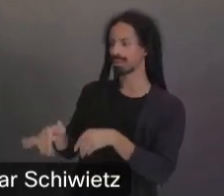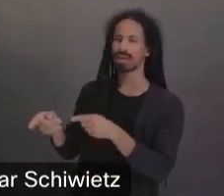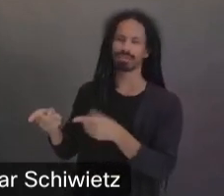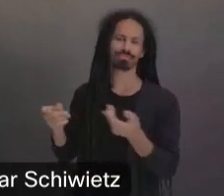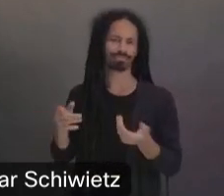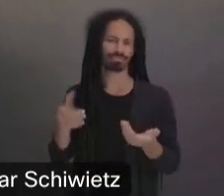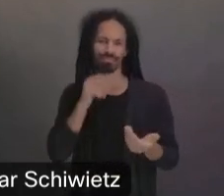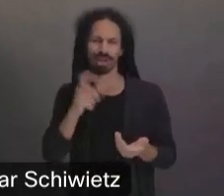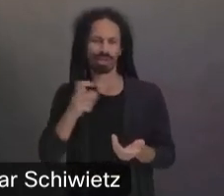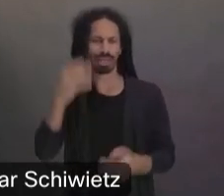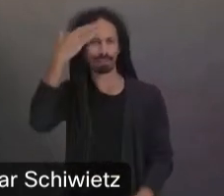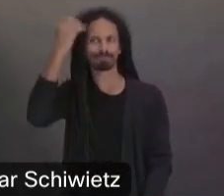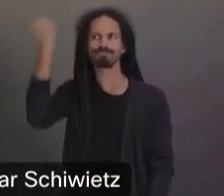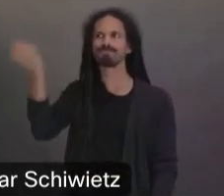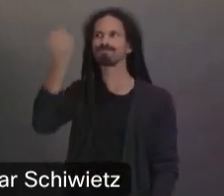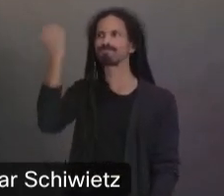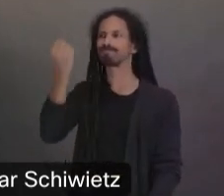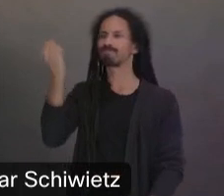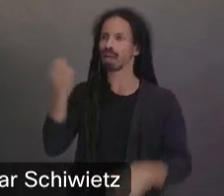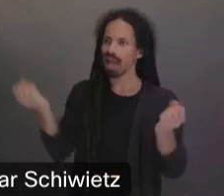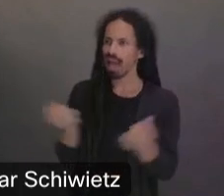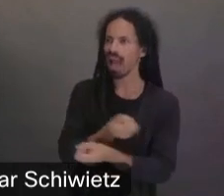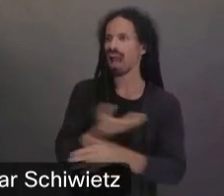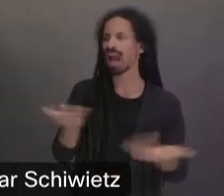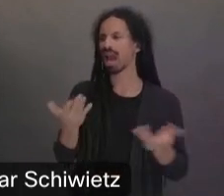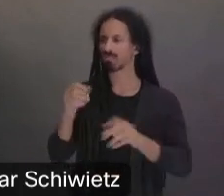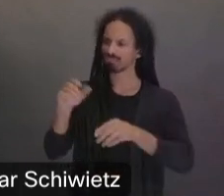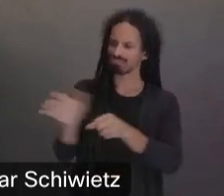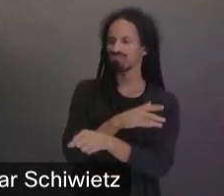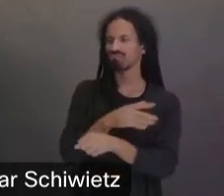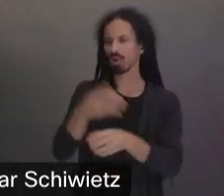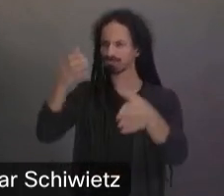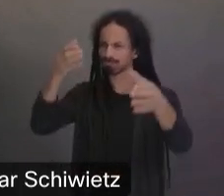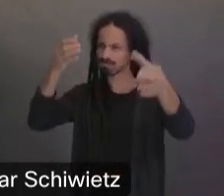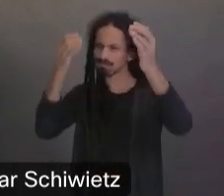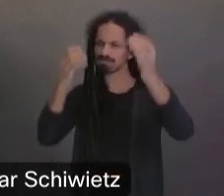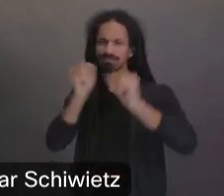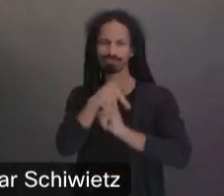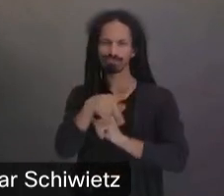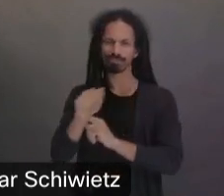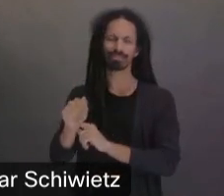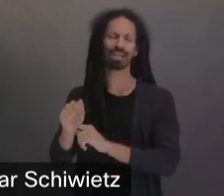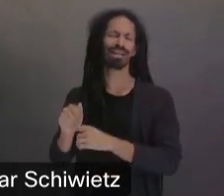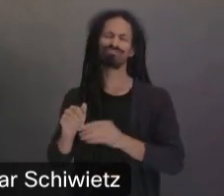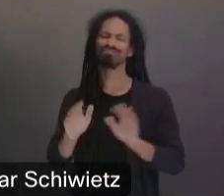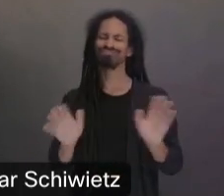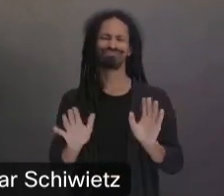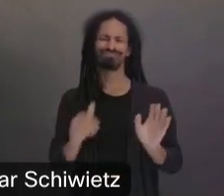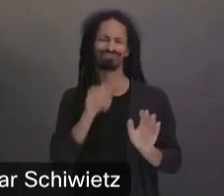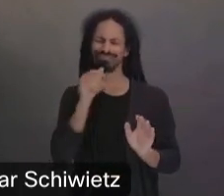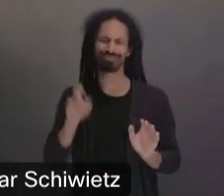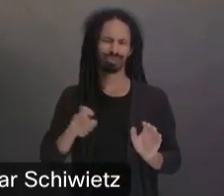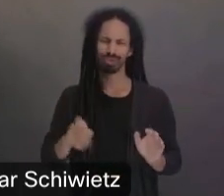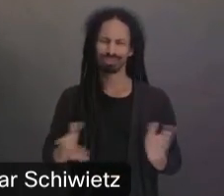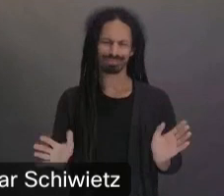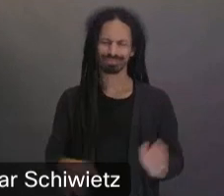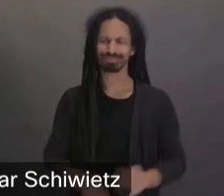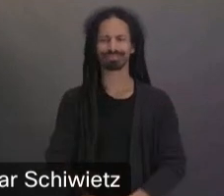always feel that you have to know APA and the different formatting elements off by heart.